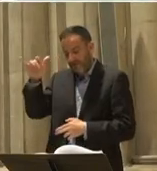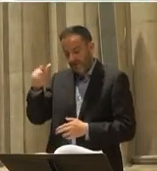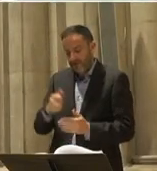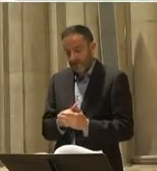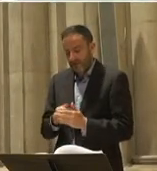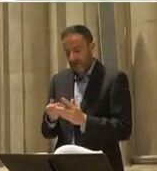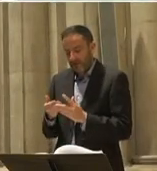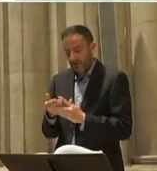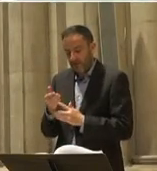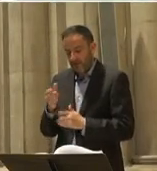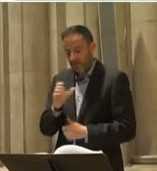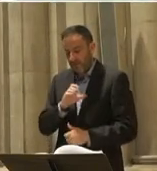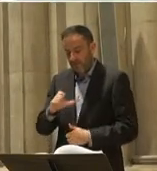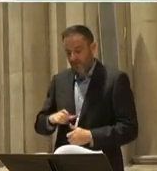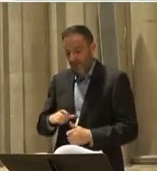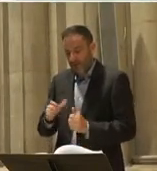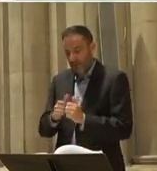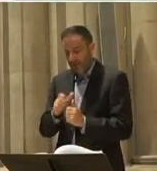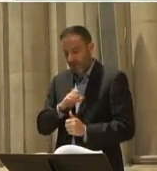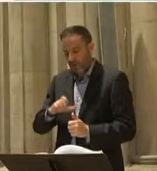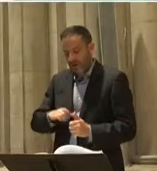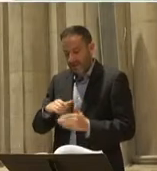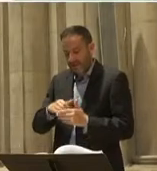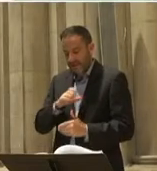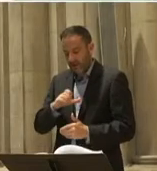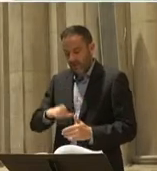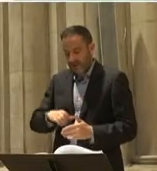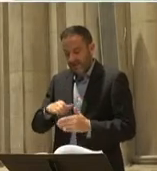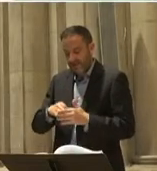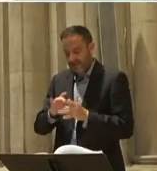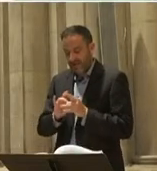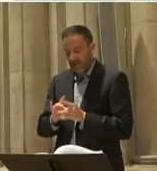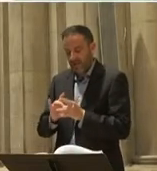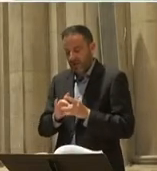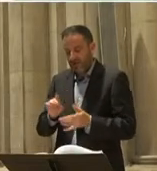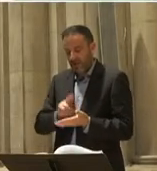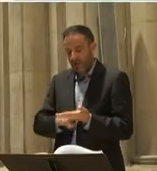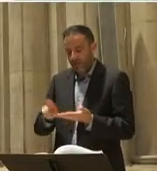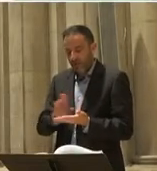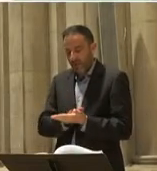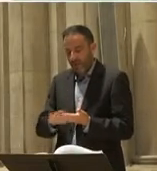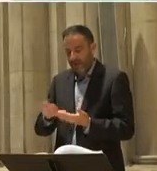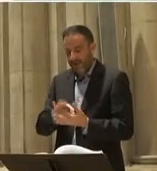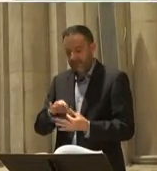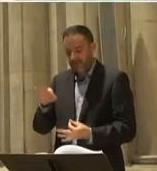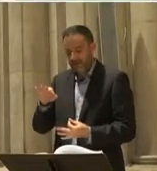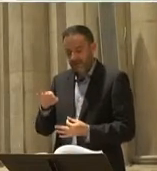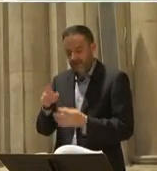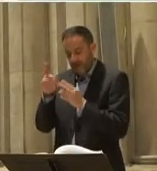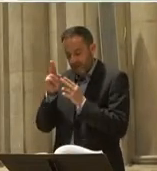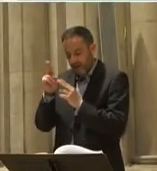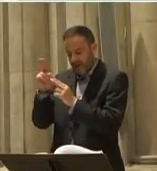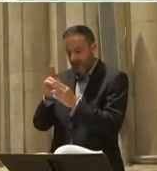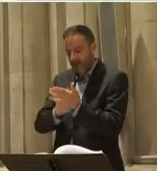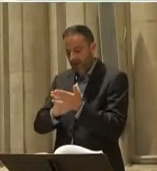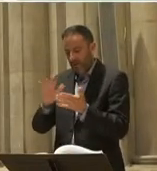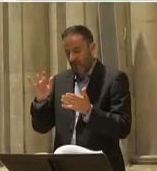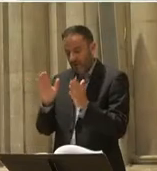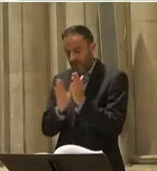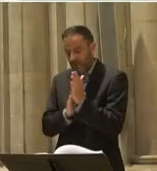forever. Through Christ and with Christ and in Christ, in the unity of the Holy Spirit, to you be honor,